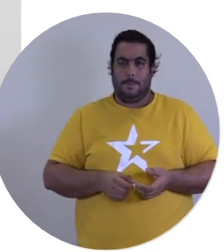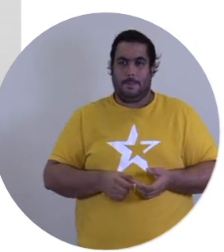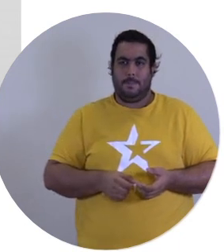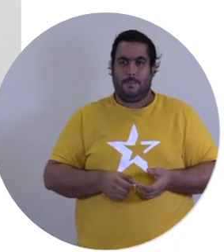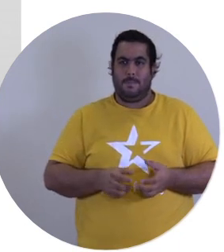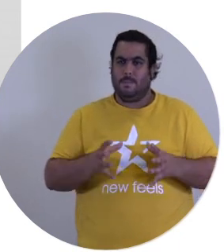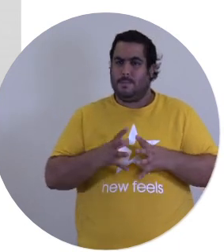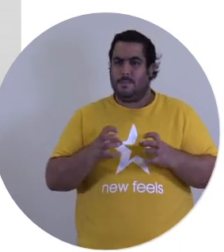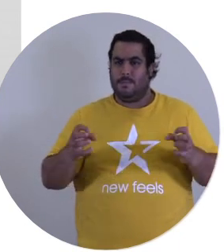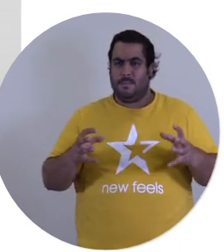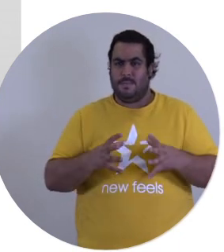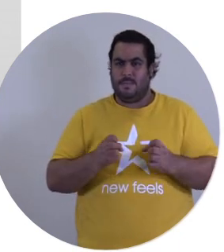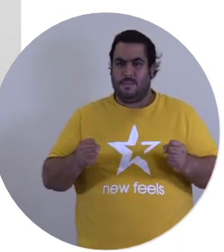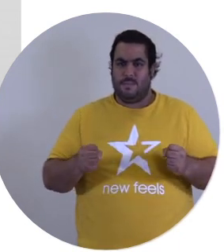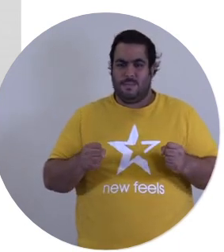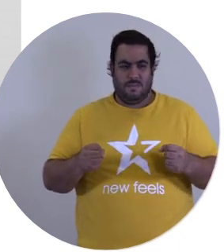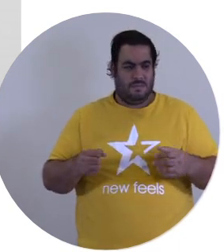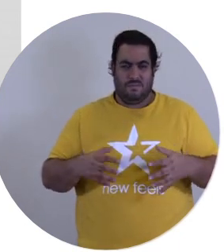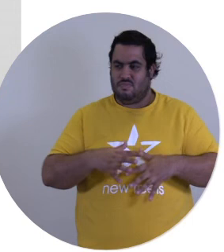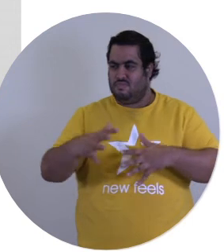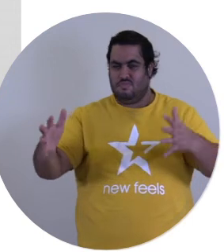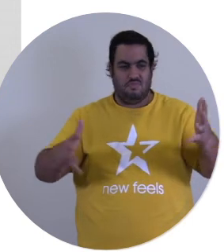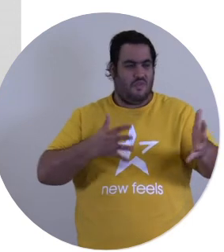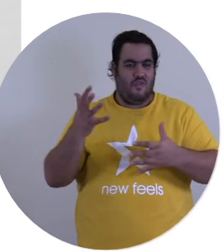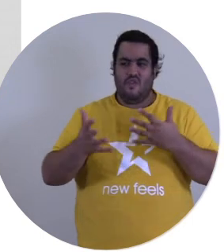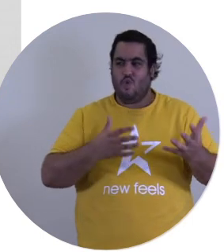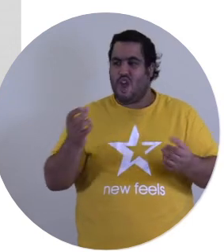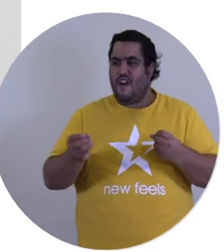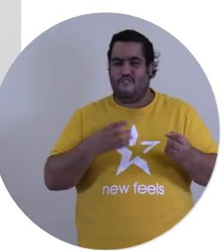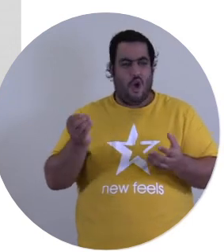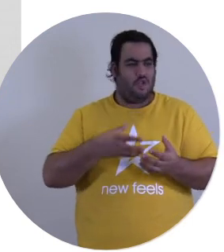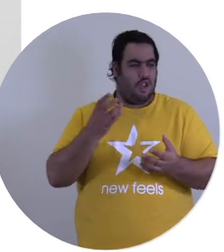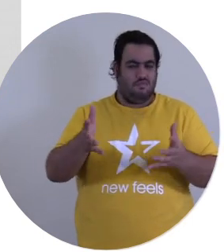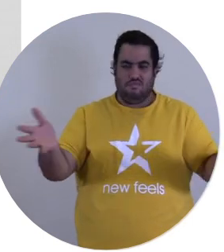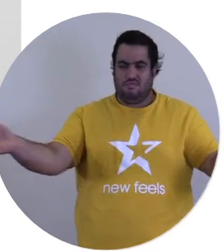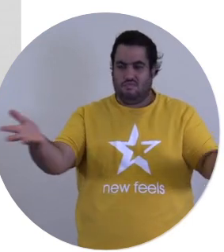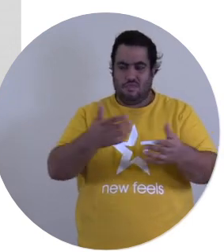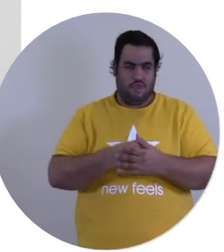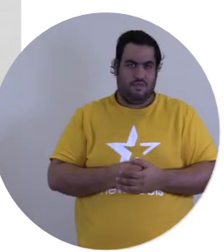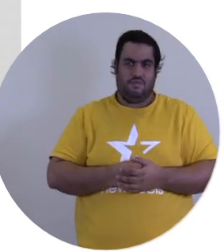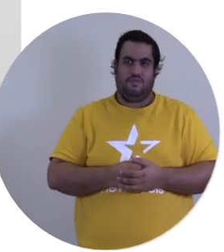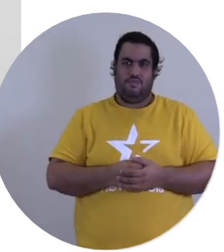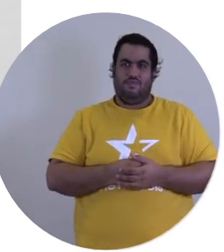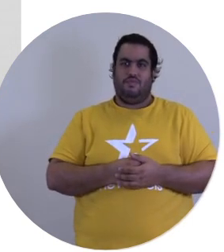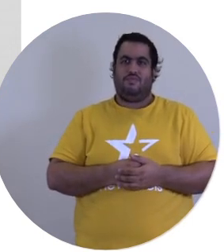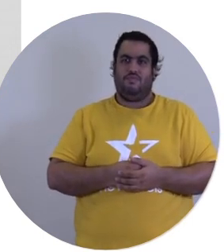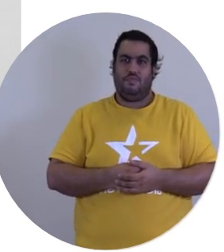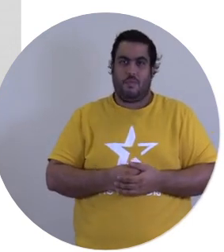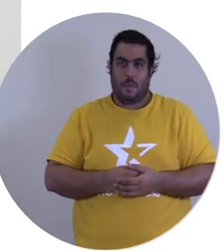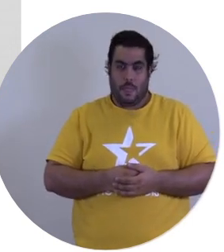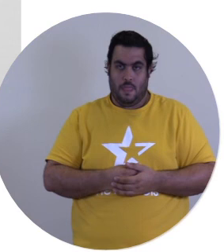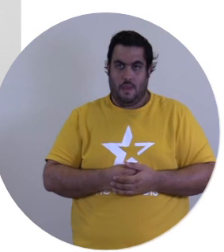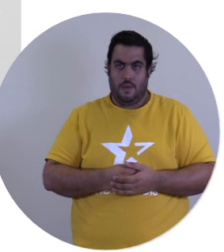too messy because my brother left all his odds and ends on it, bits and pieces all over the place. In